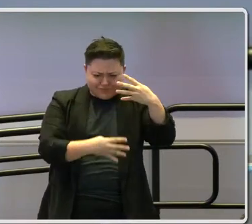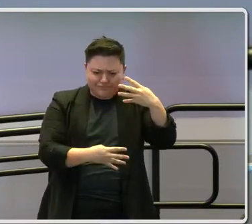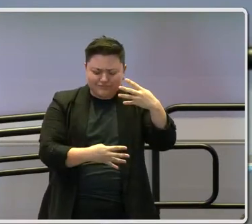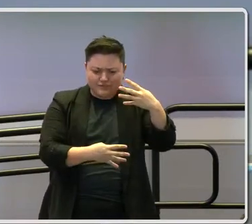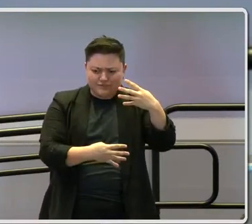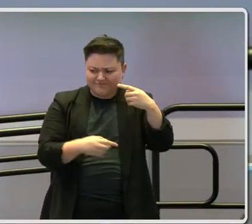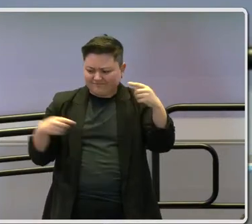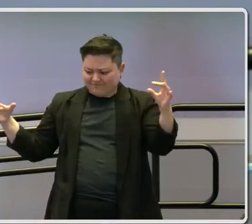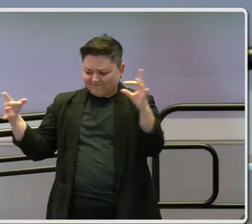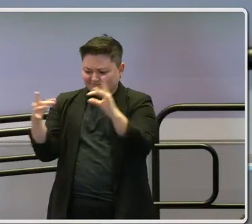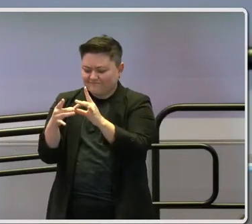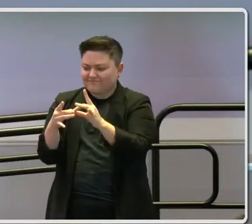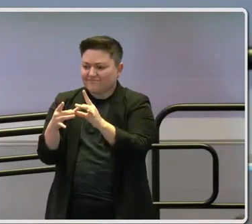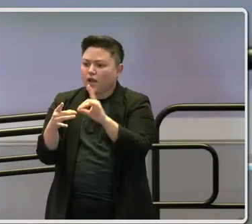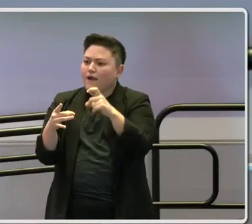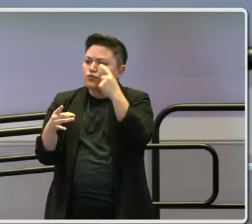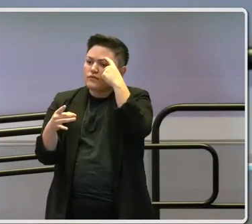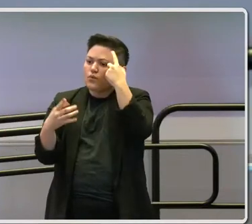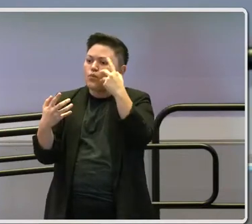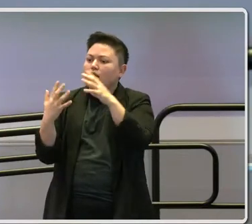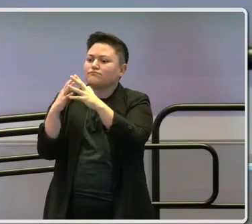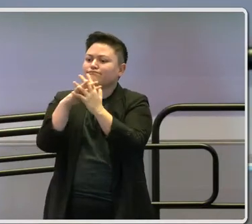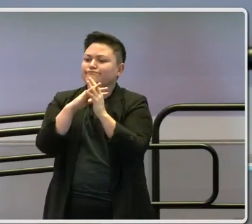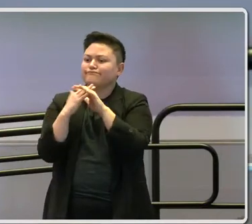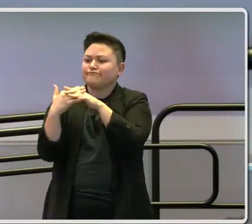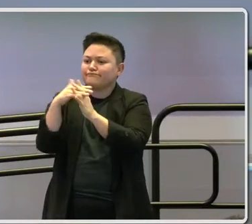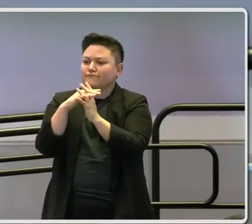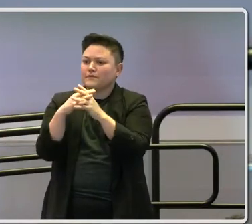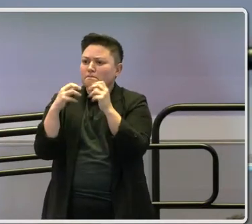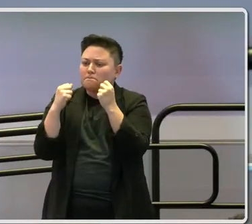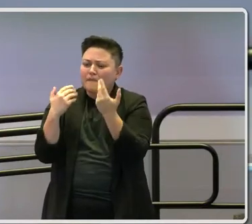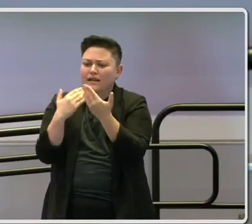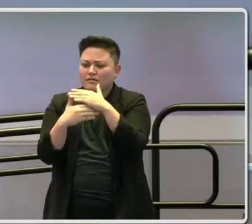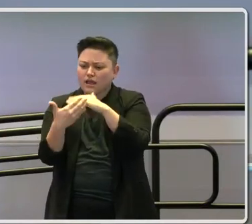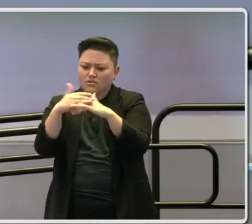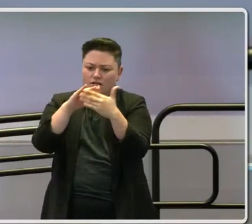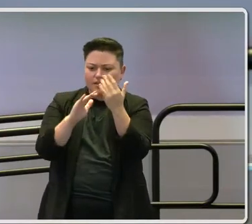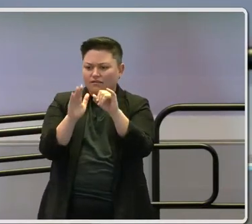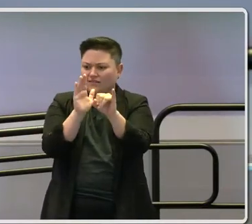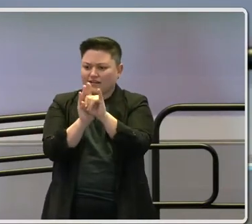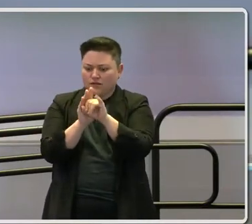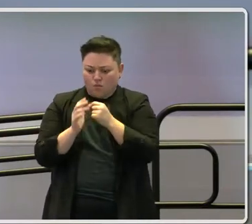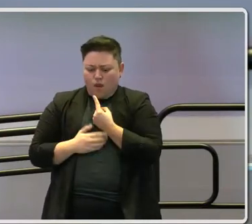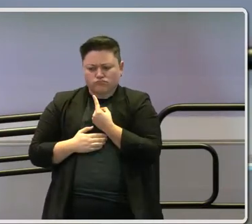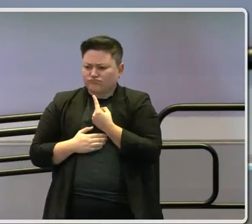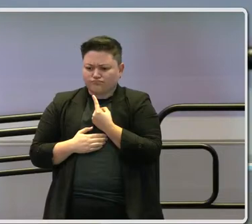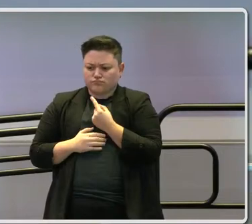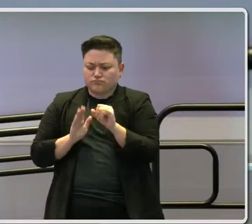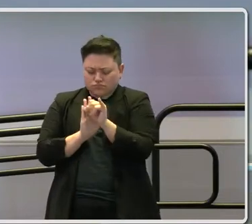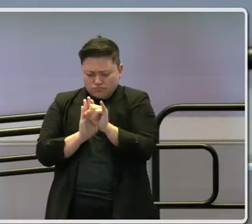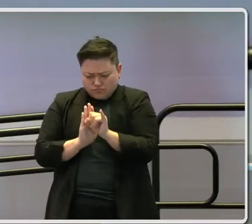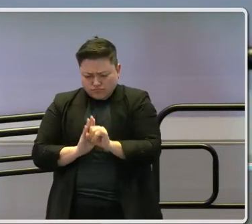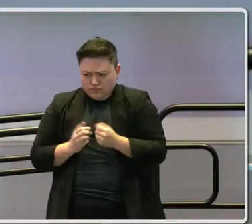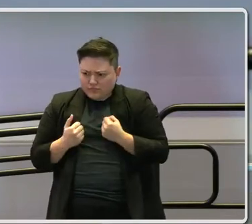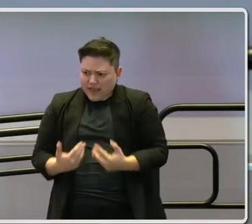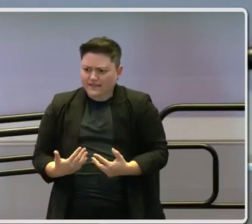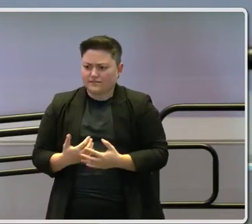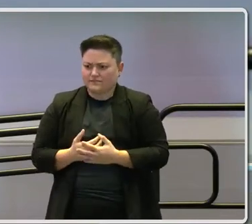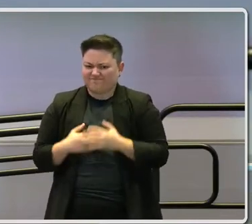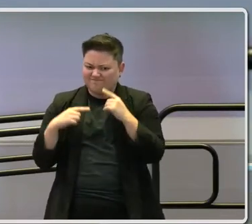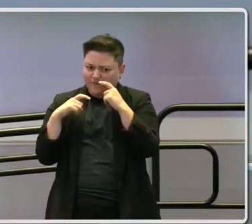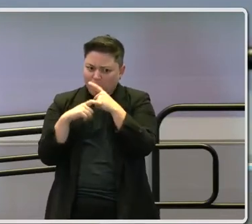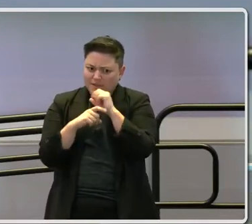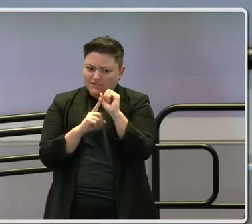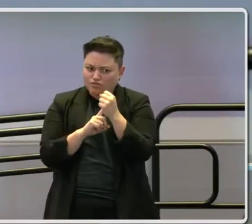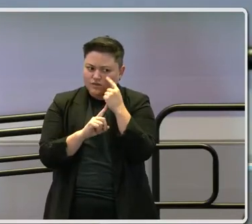are reminded of the intersectionality of multi-layered identities and complex situations. Students